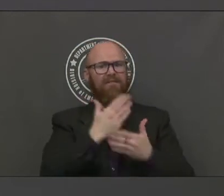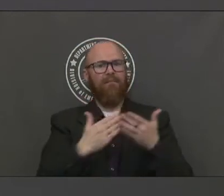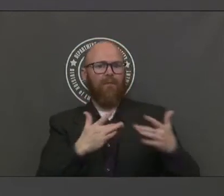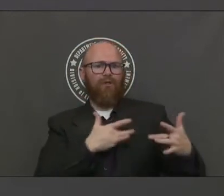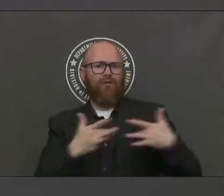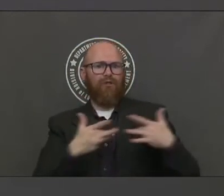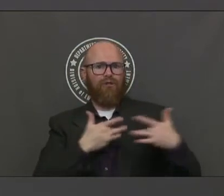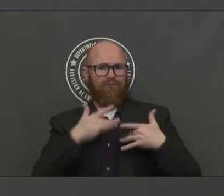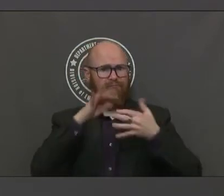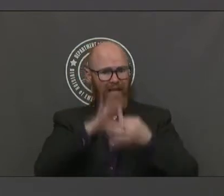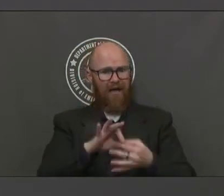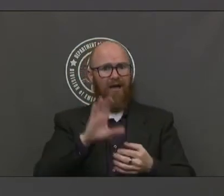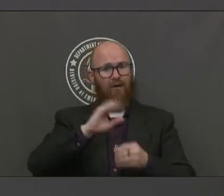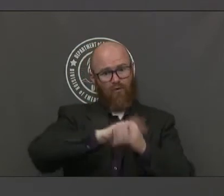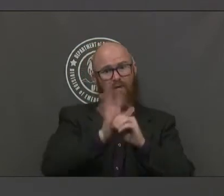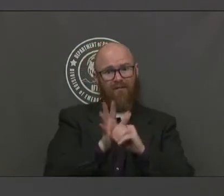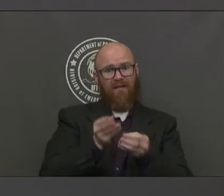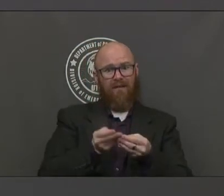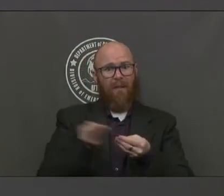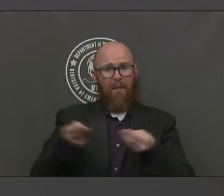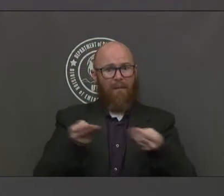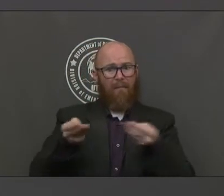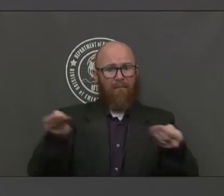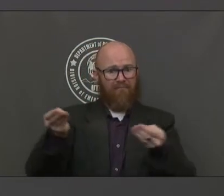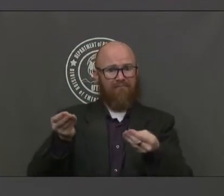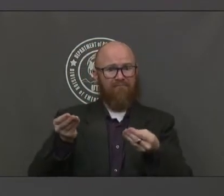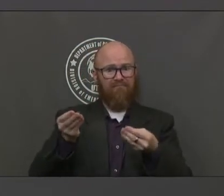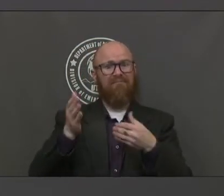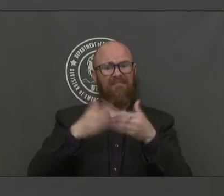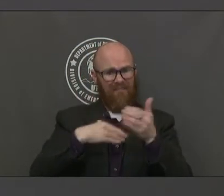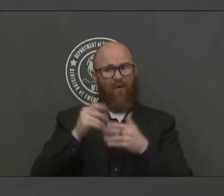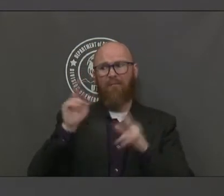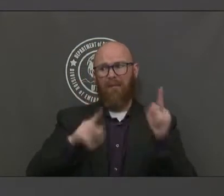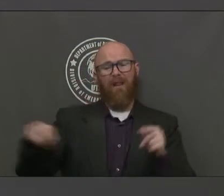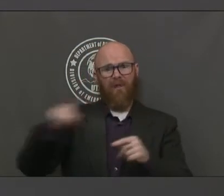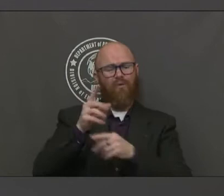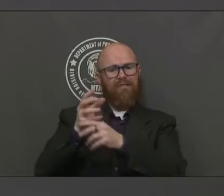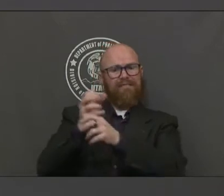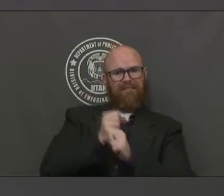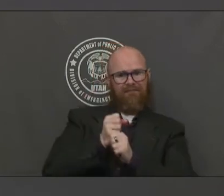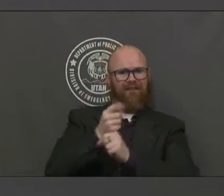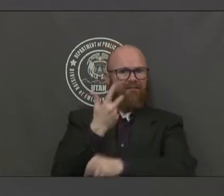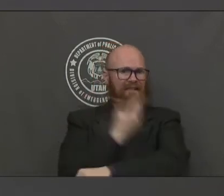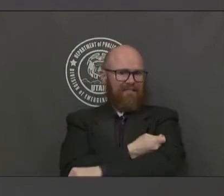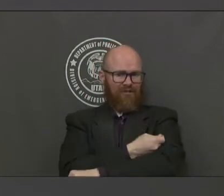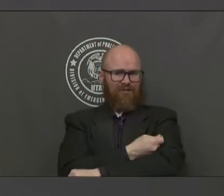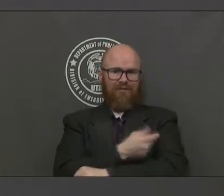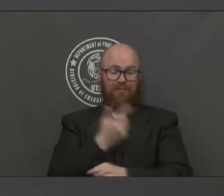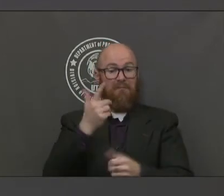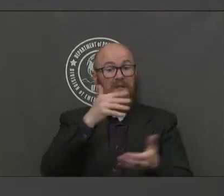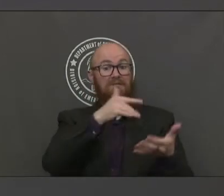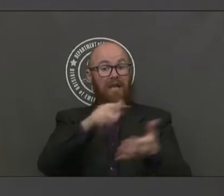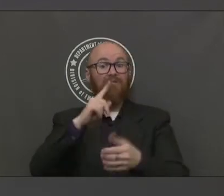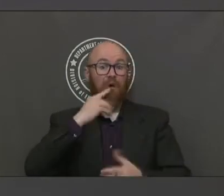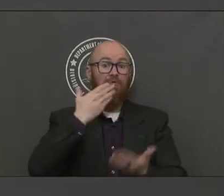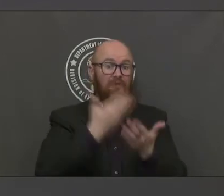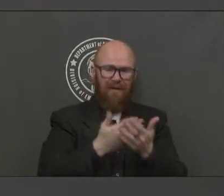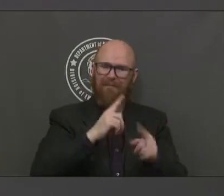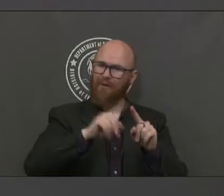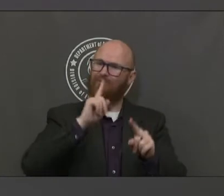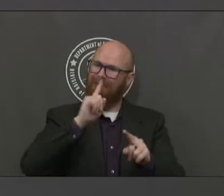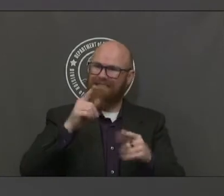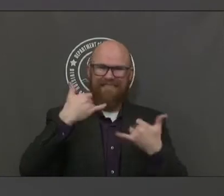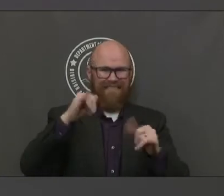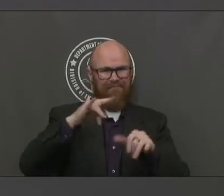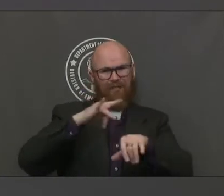transmitting the virus, even if you've had a shot? I know the studies are promising, but they're still not definitive.